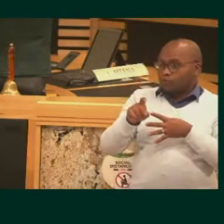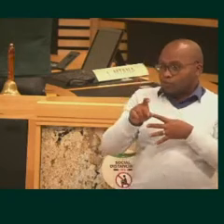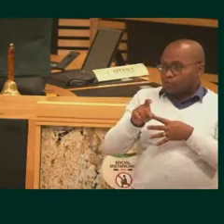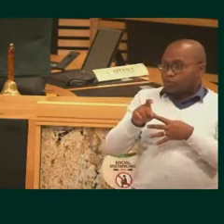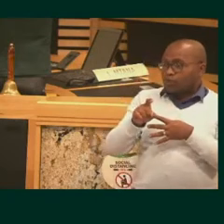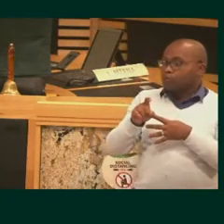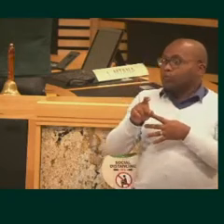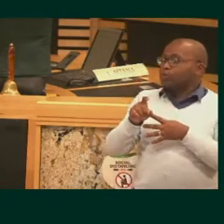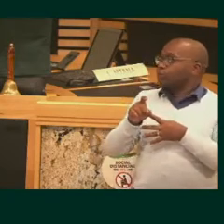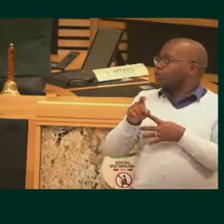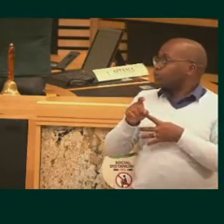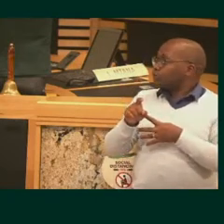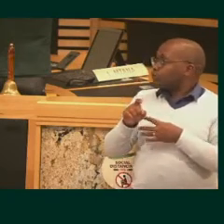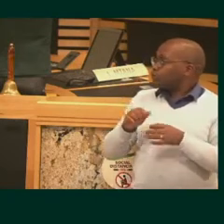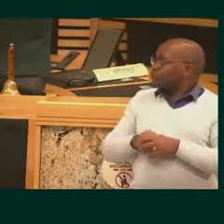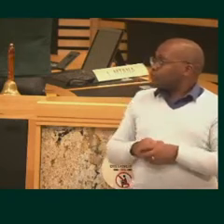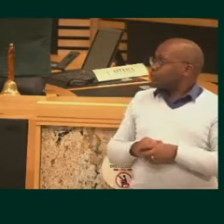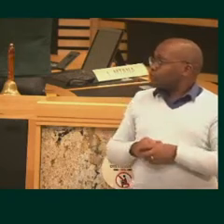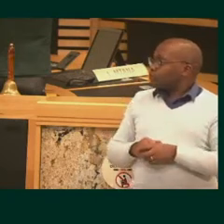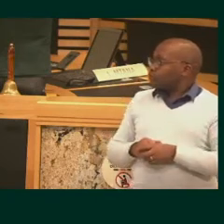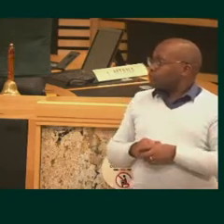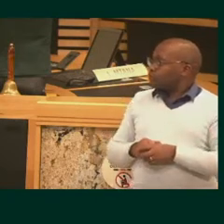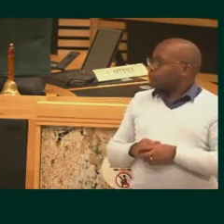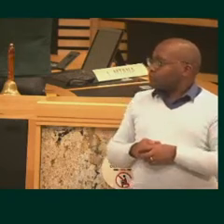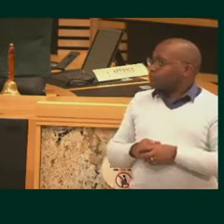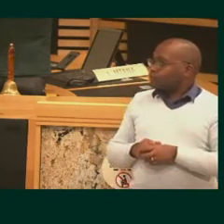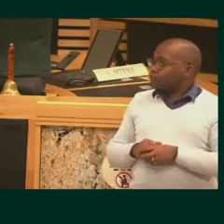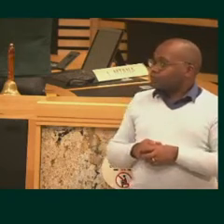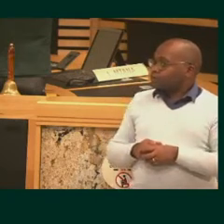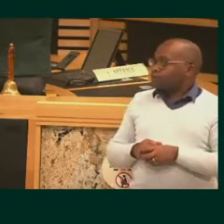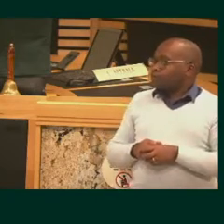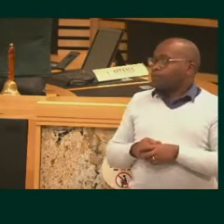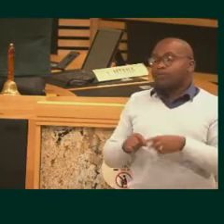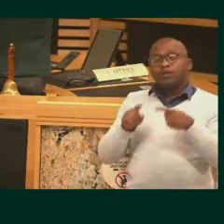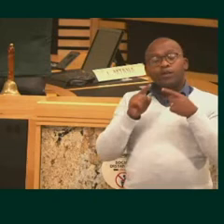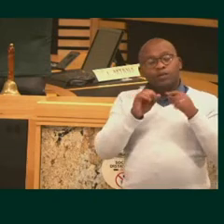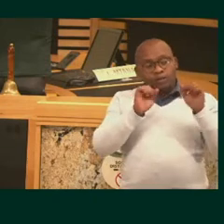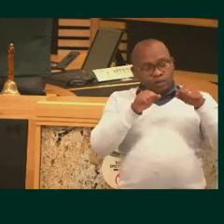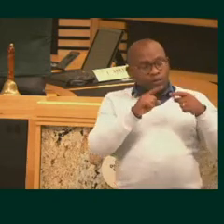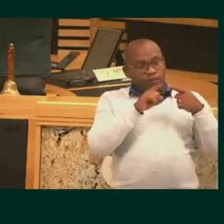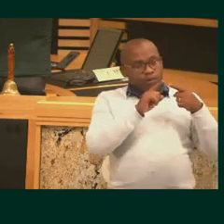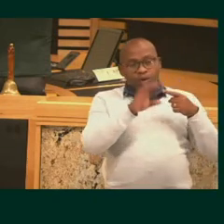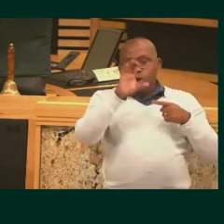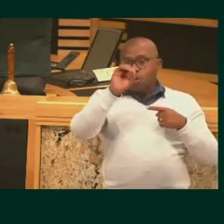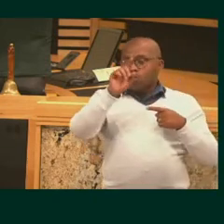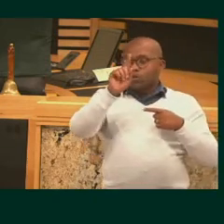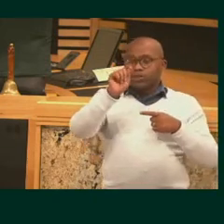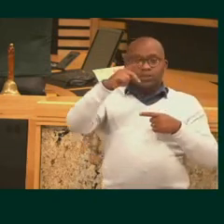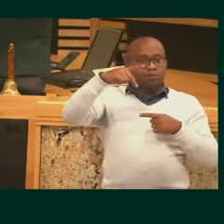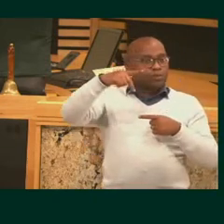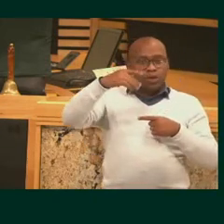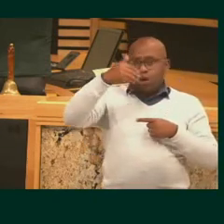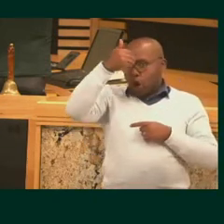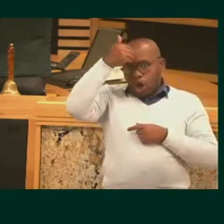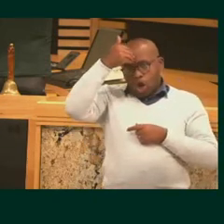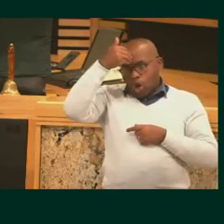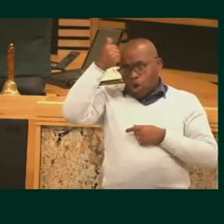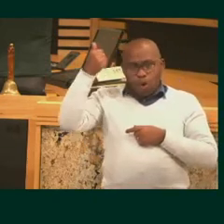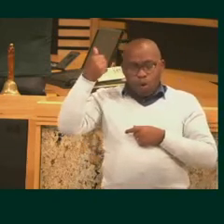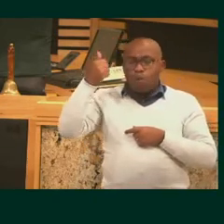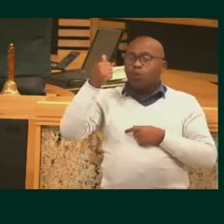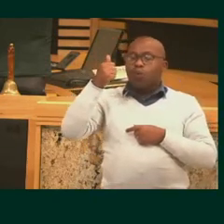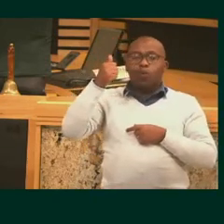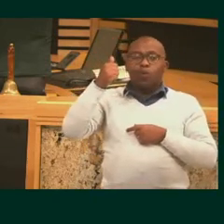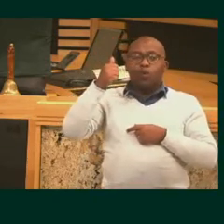honorable Premier question number four uh number one the OTP is not aware of any public servants implicated in the SIU